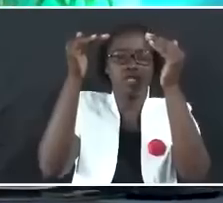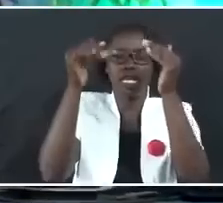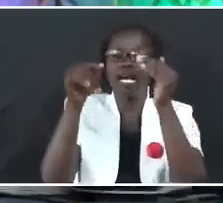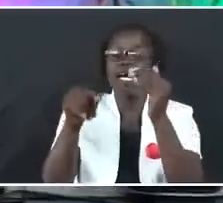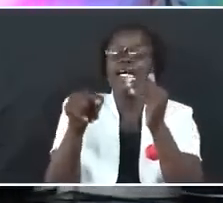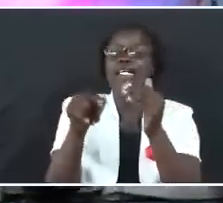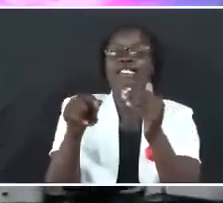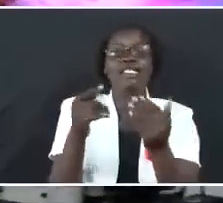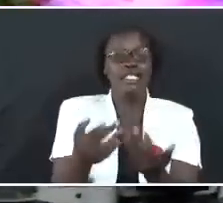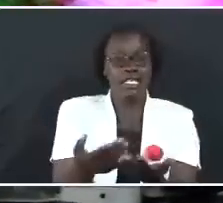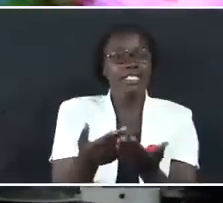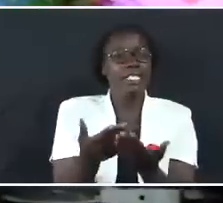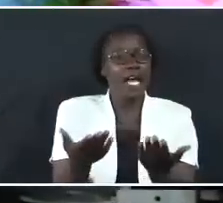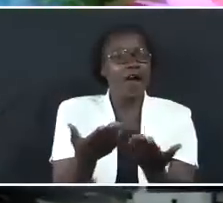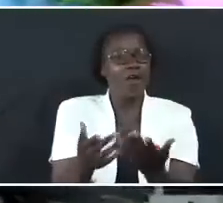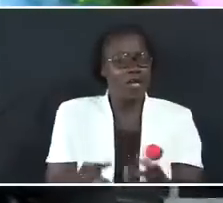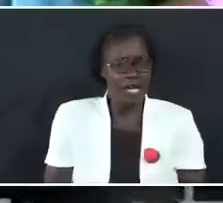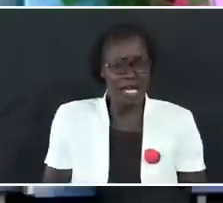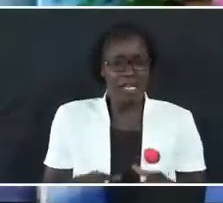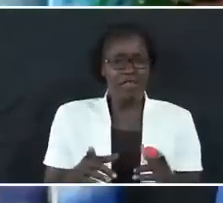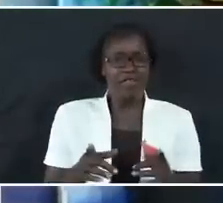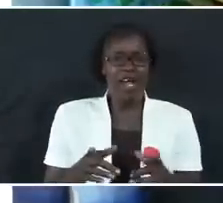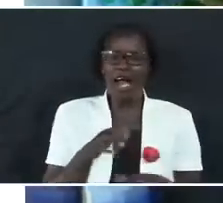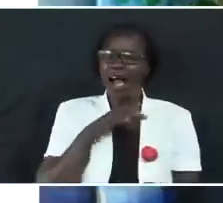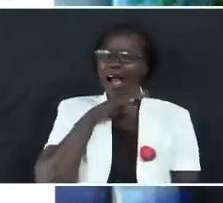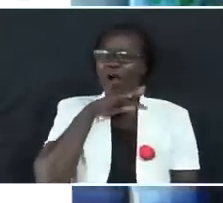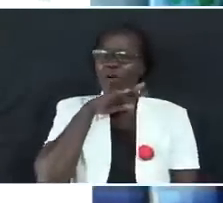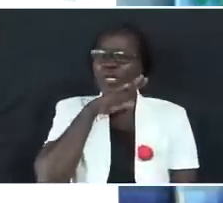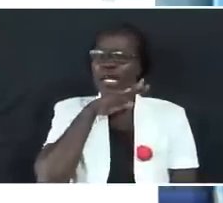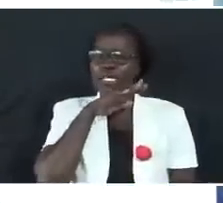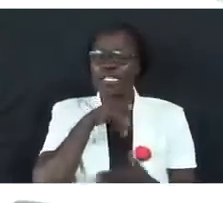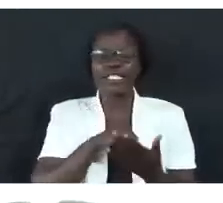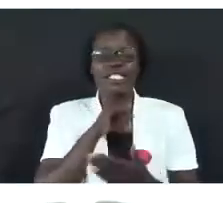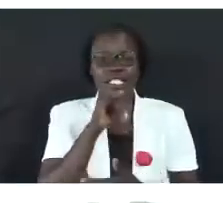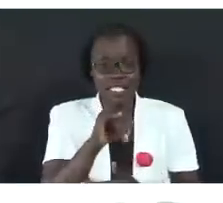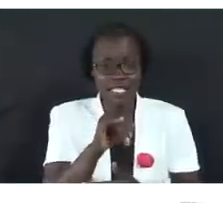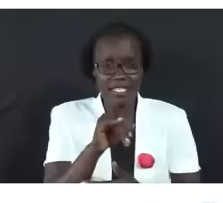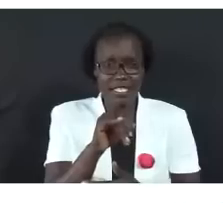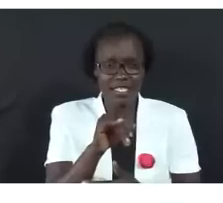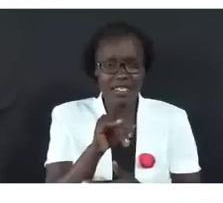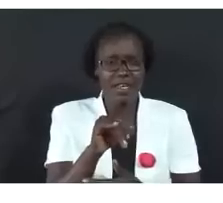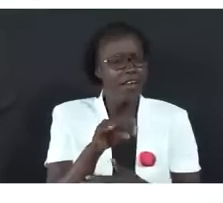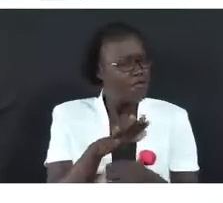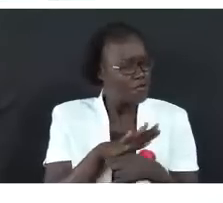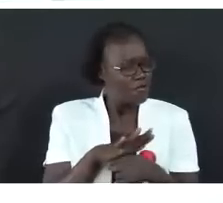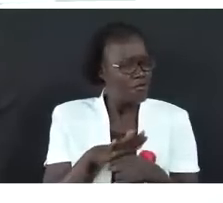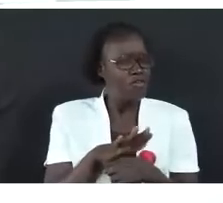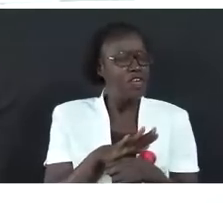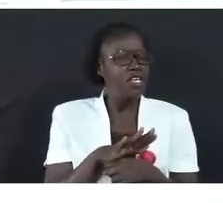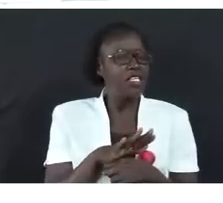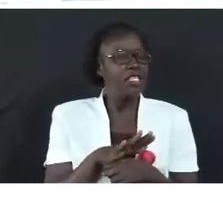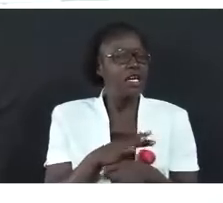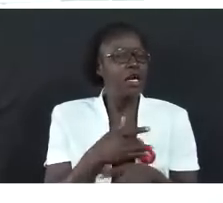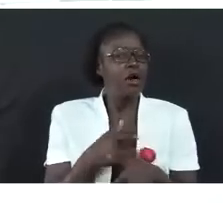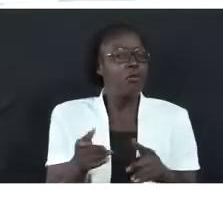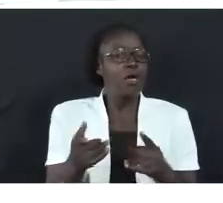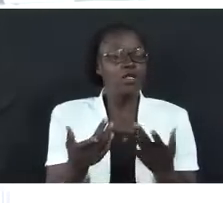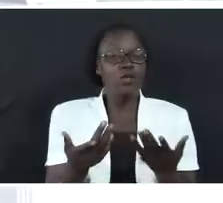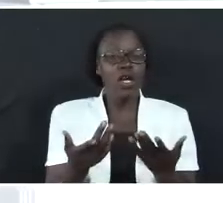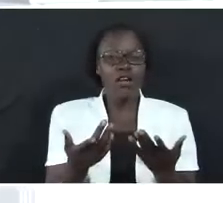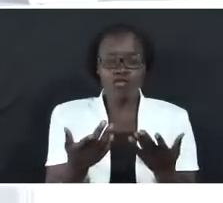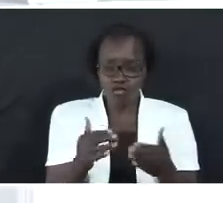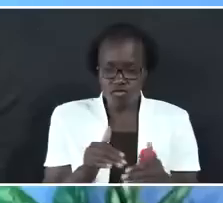Doesn't matter how it's twisted, how dirty it is, filthy. The Lord knows how to polish